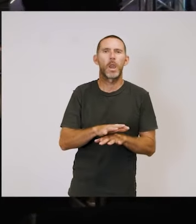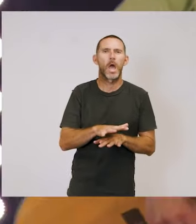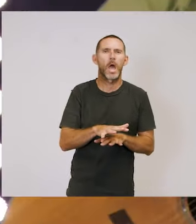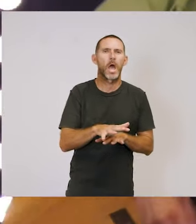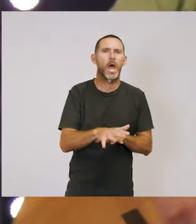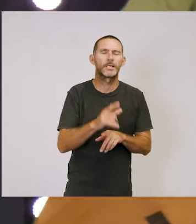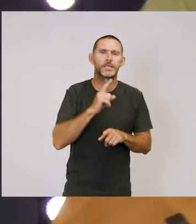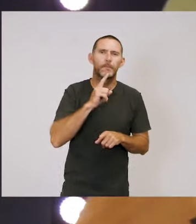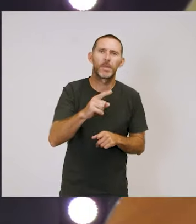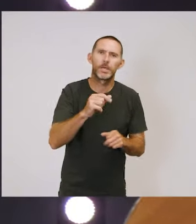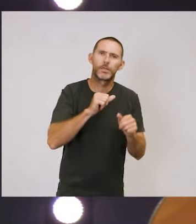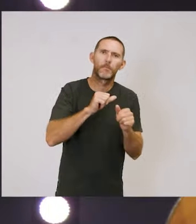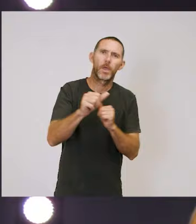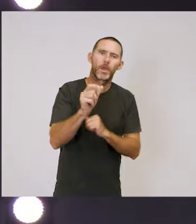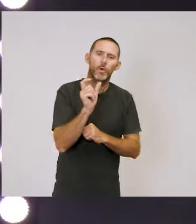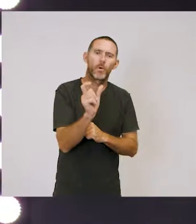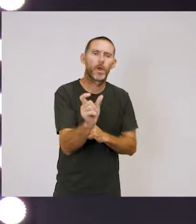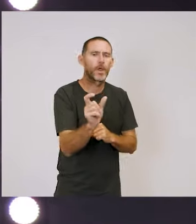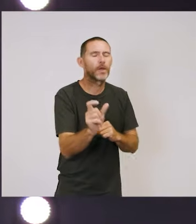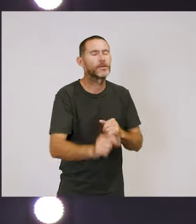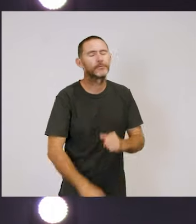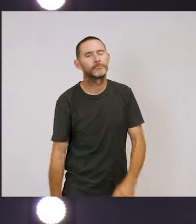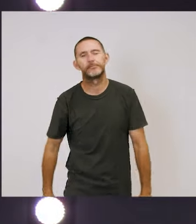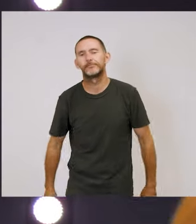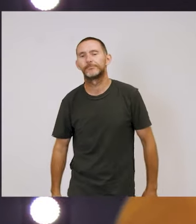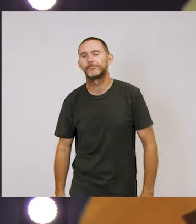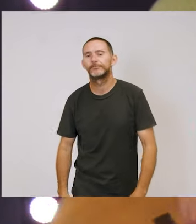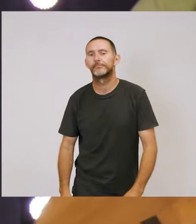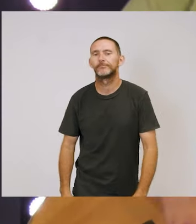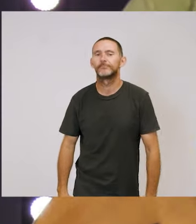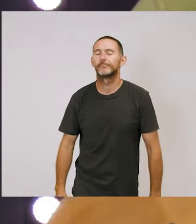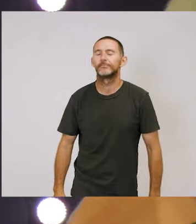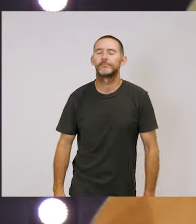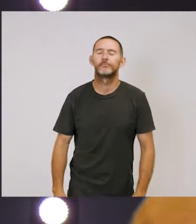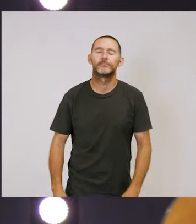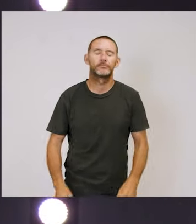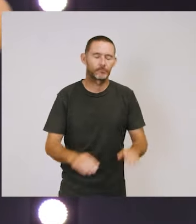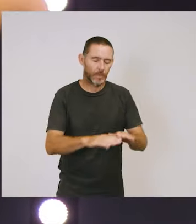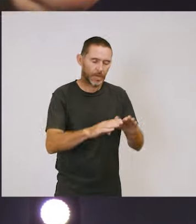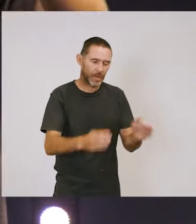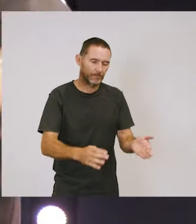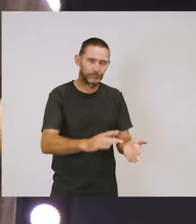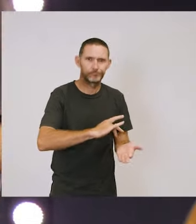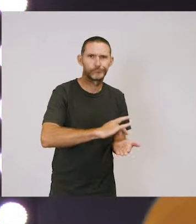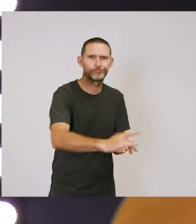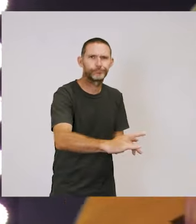Speaks a better word.